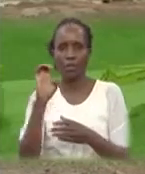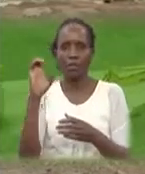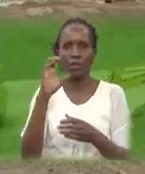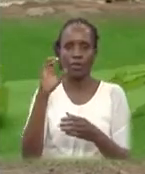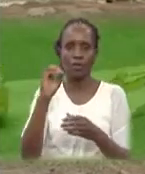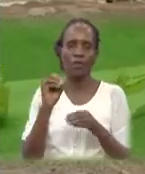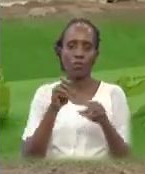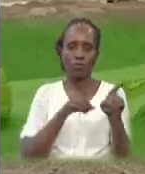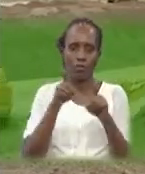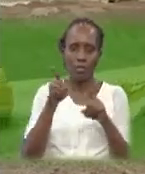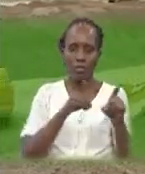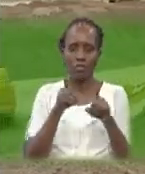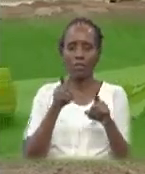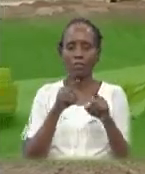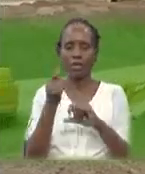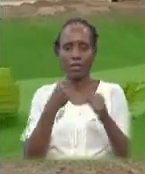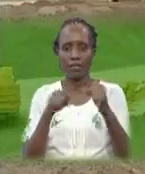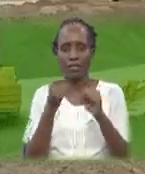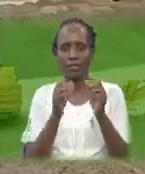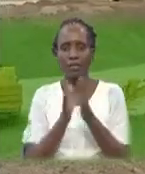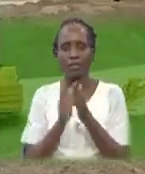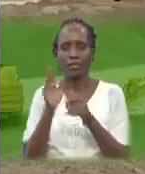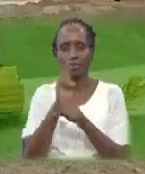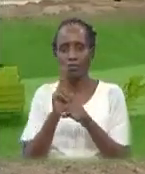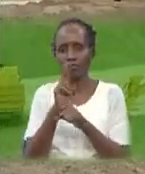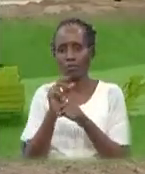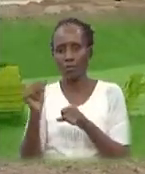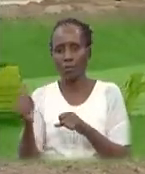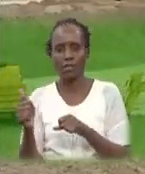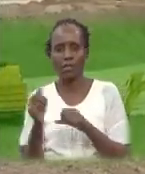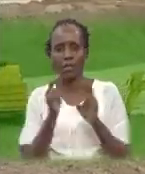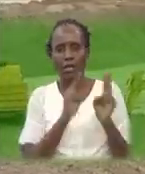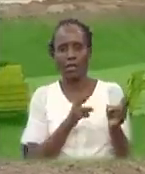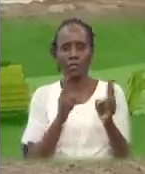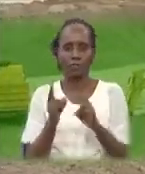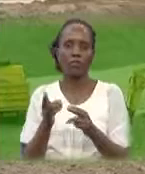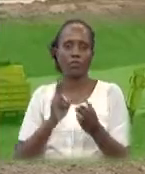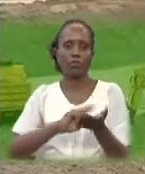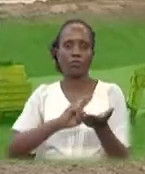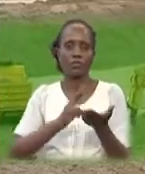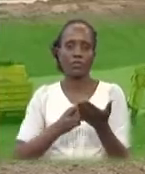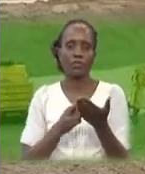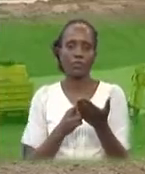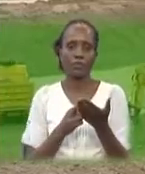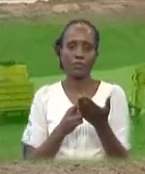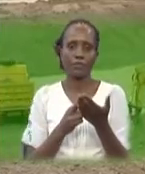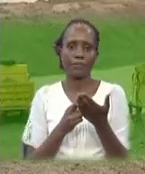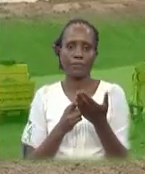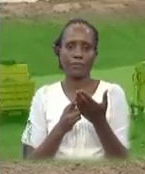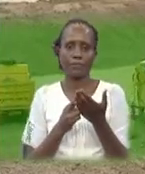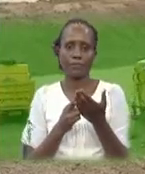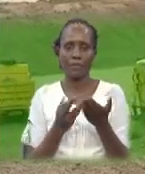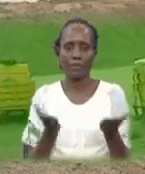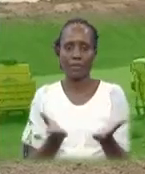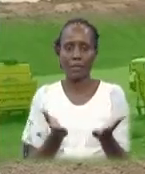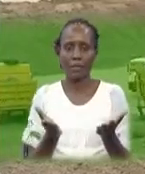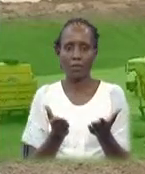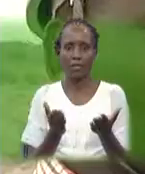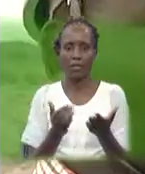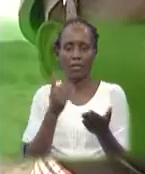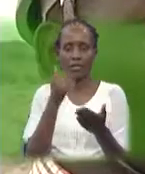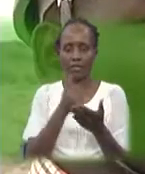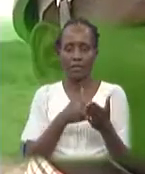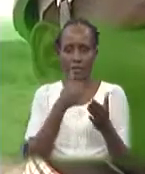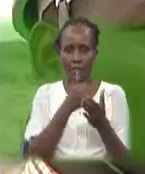optimization of ecotourism activities, and utilization of other natural resources. Here in this site we